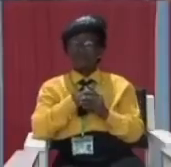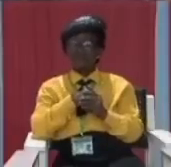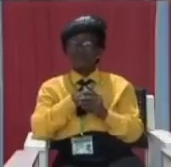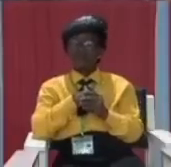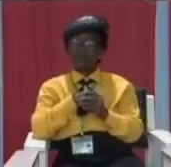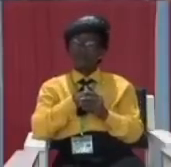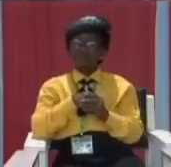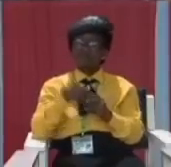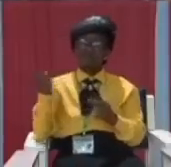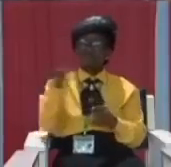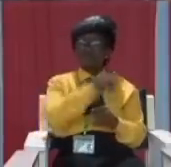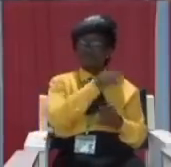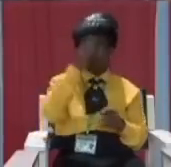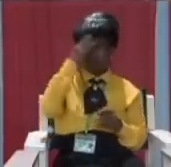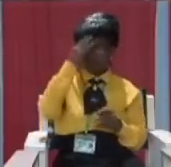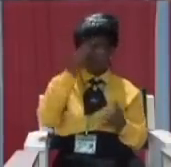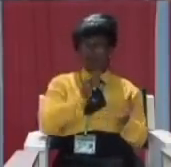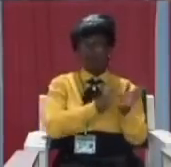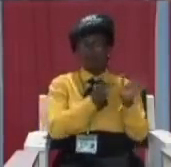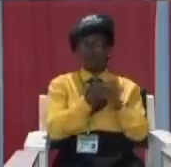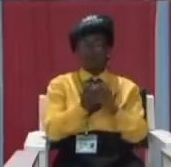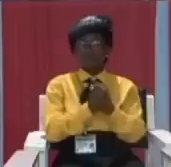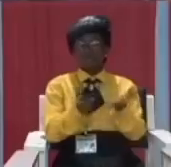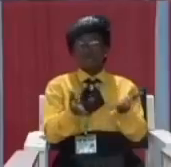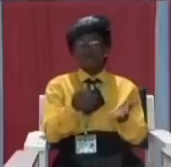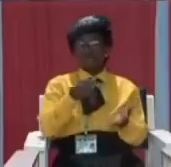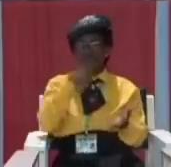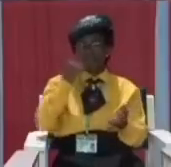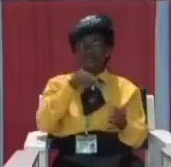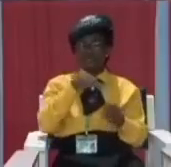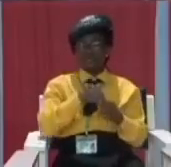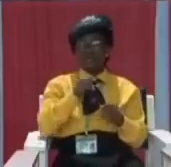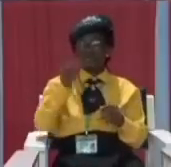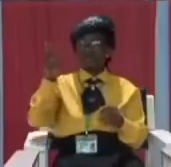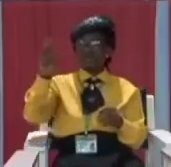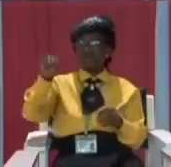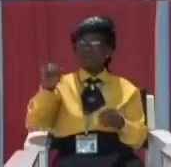You know, the Bible says in Matthew chapter 3, verse 11.